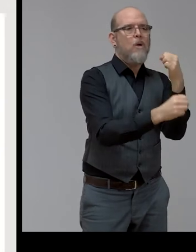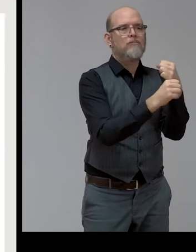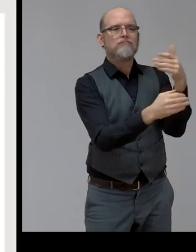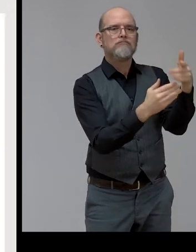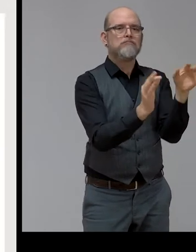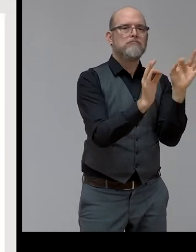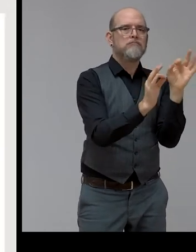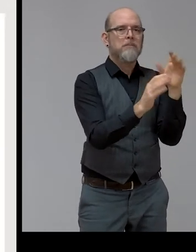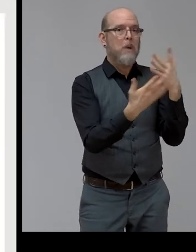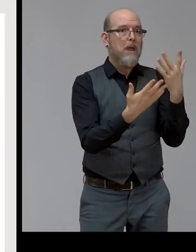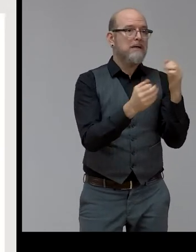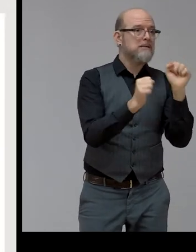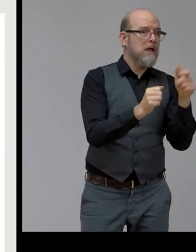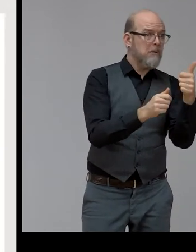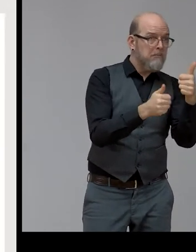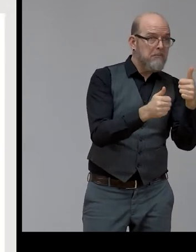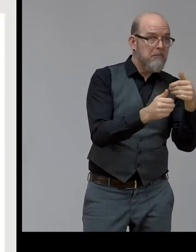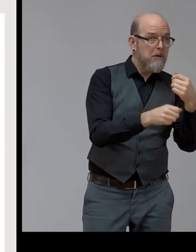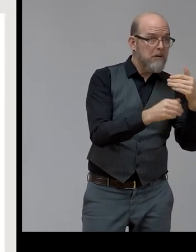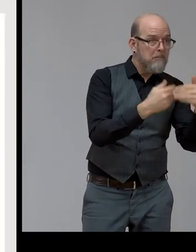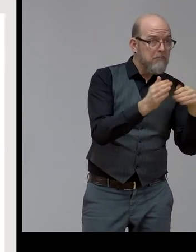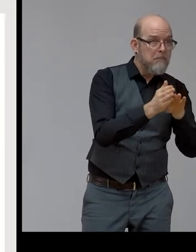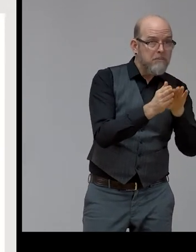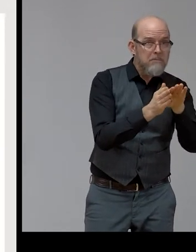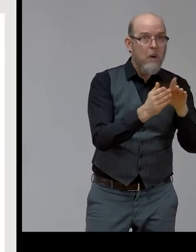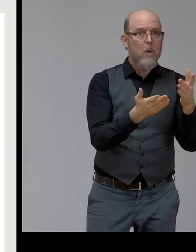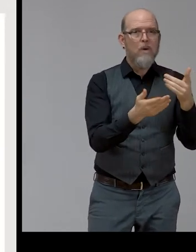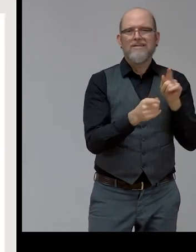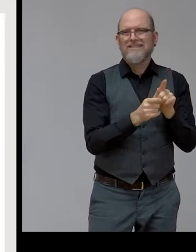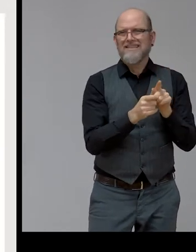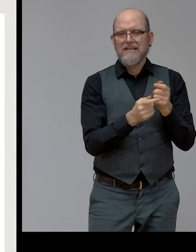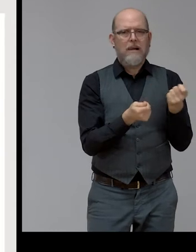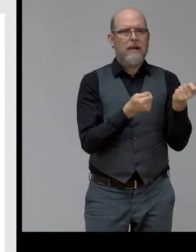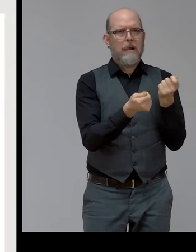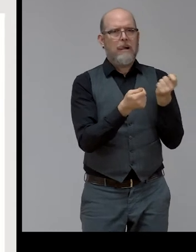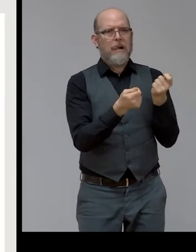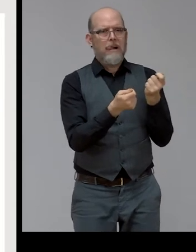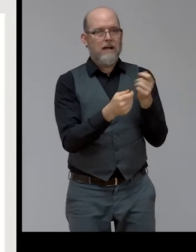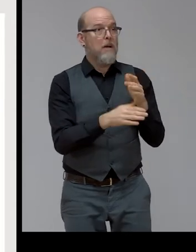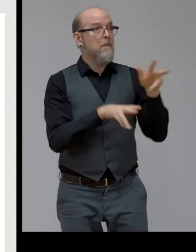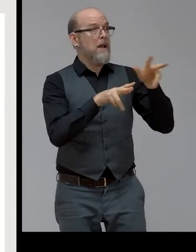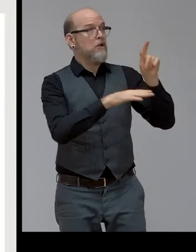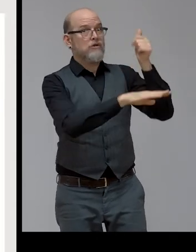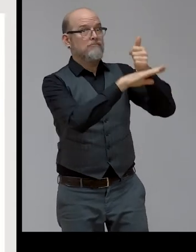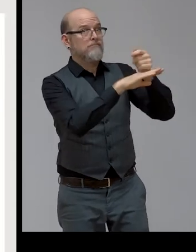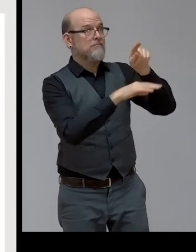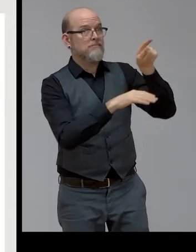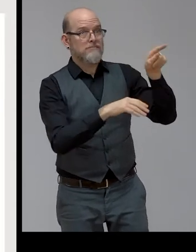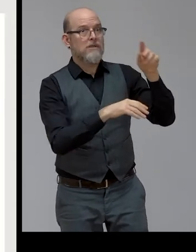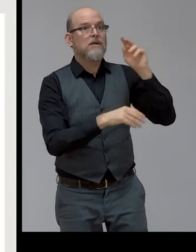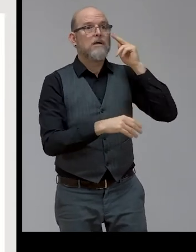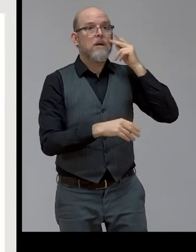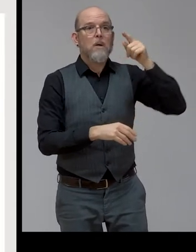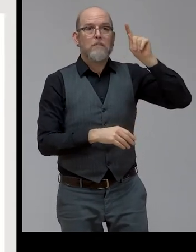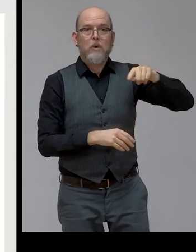from its manager, from his manager. And finally, they provide support if needed.